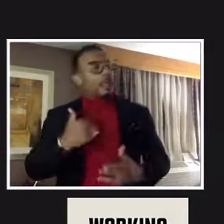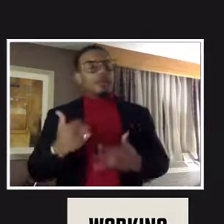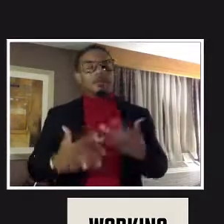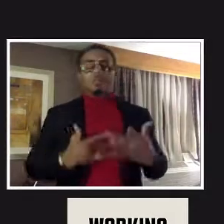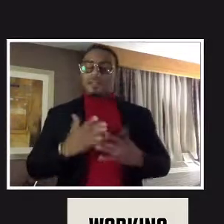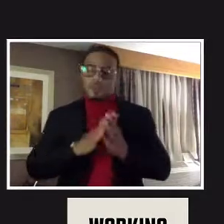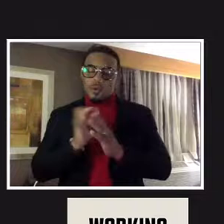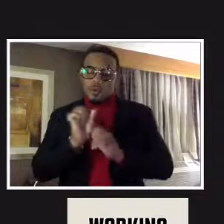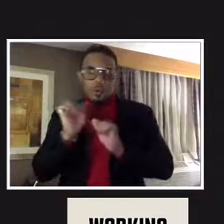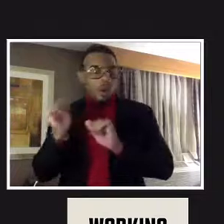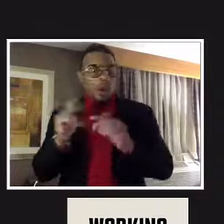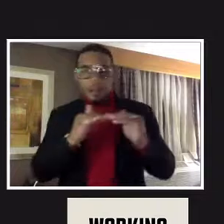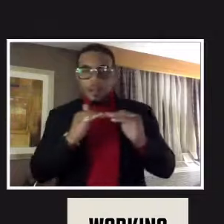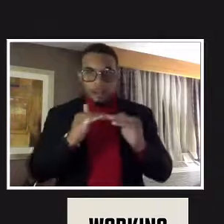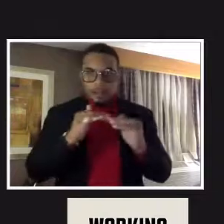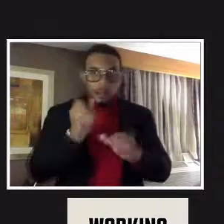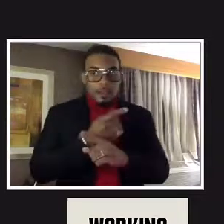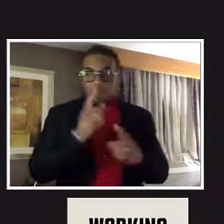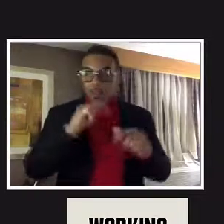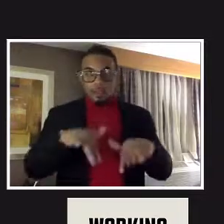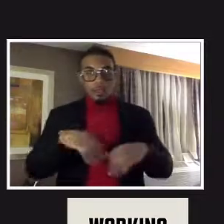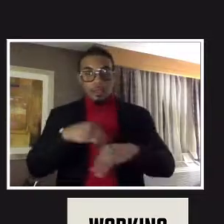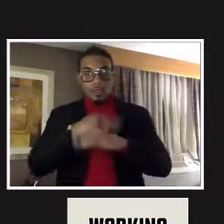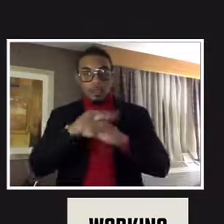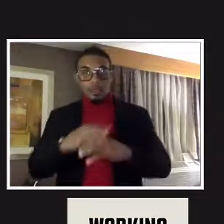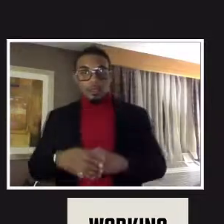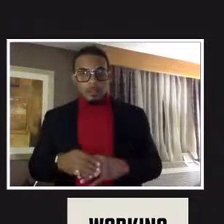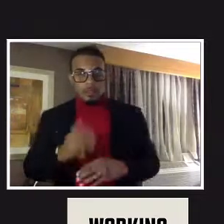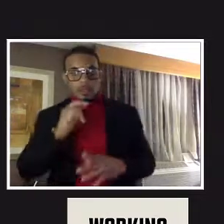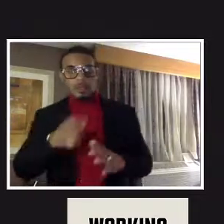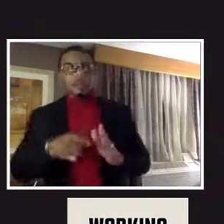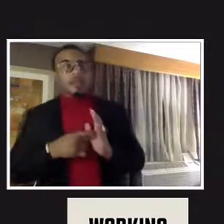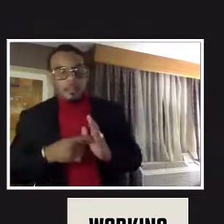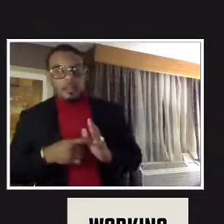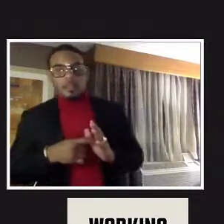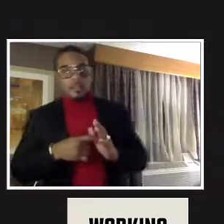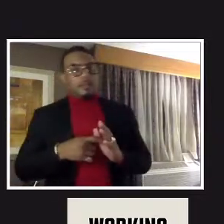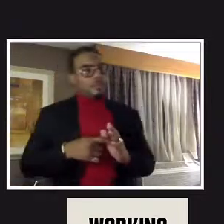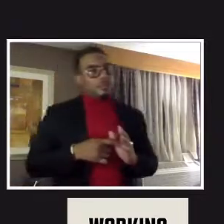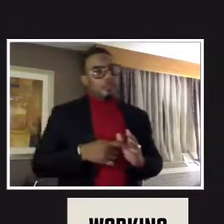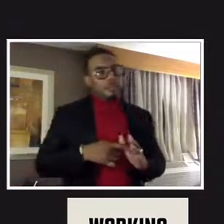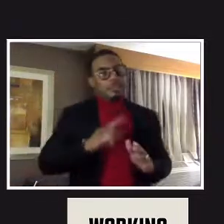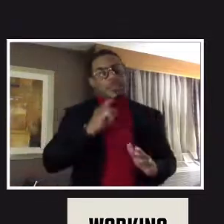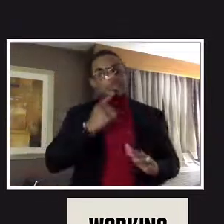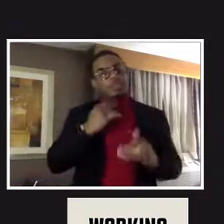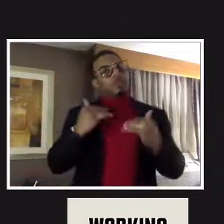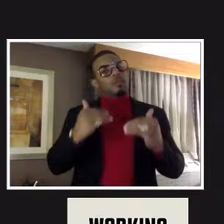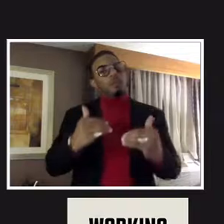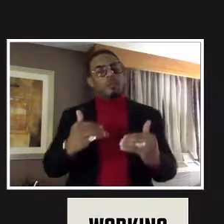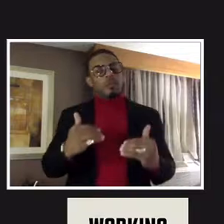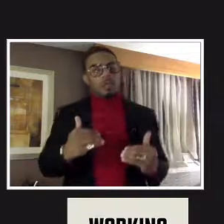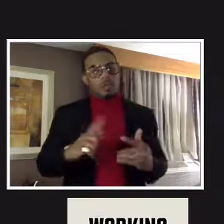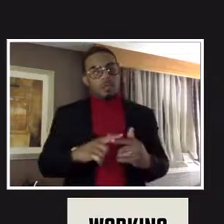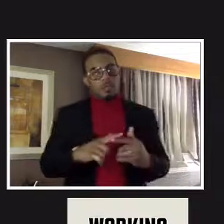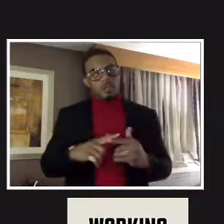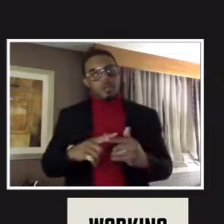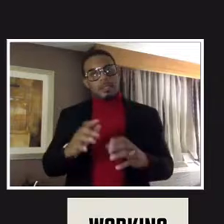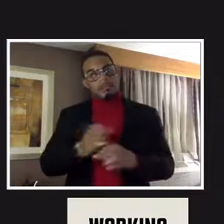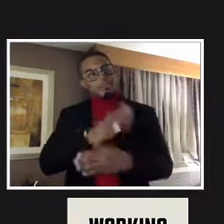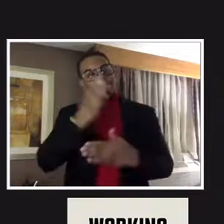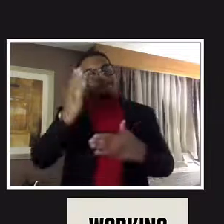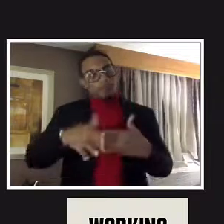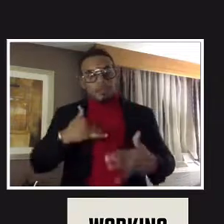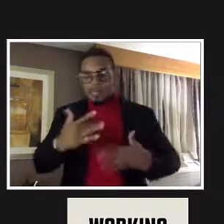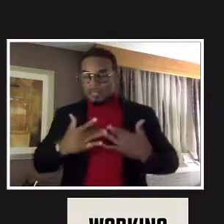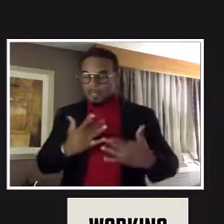eager to work with all my colleagues and everyone on this call. It's going to take a concerted movement to get that done. And I'm